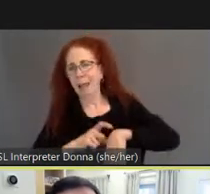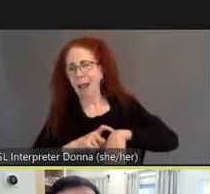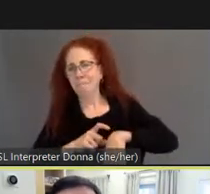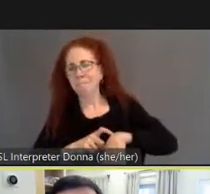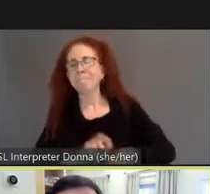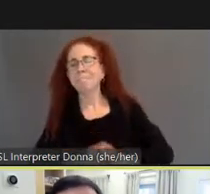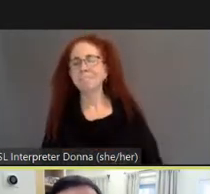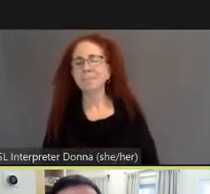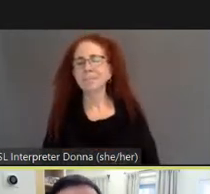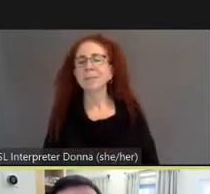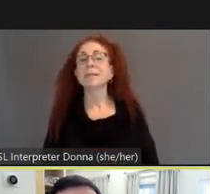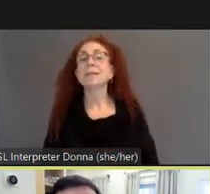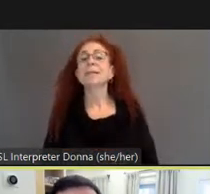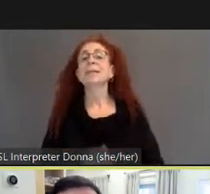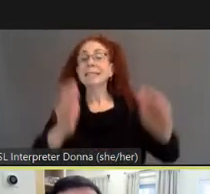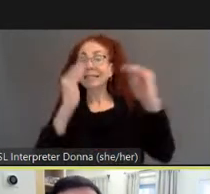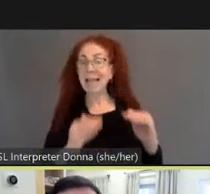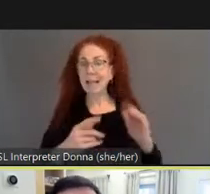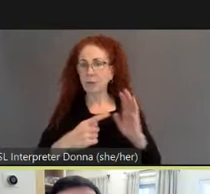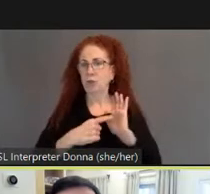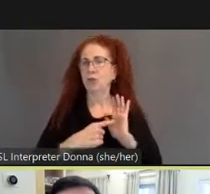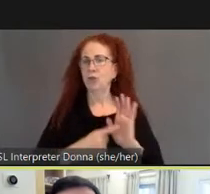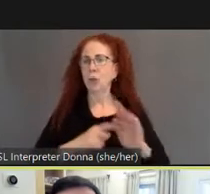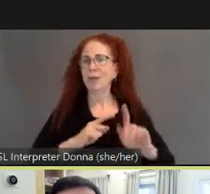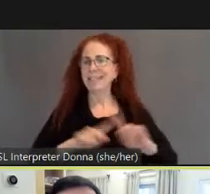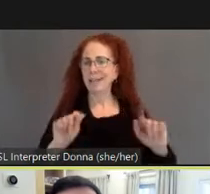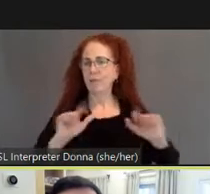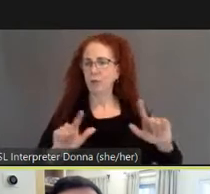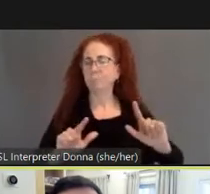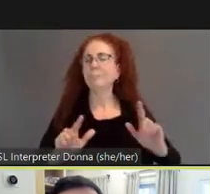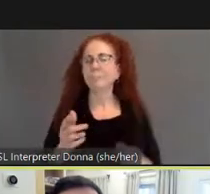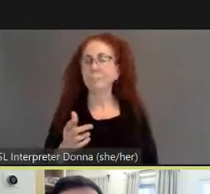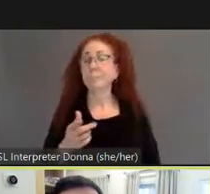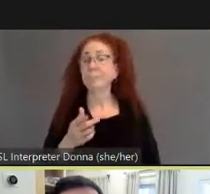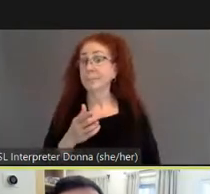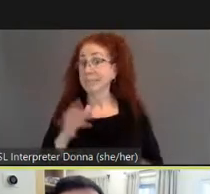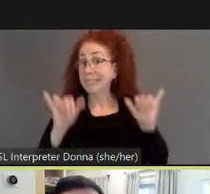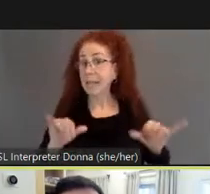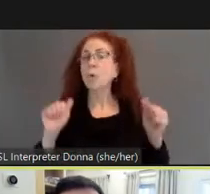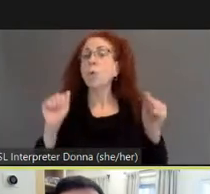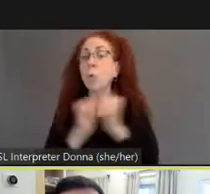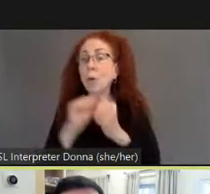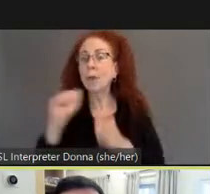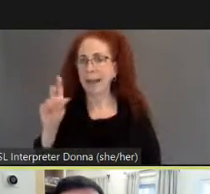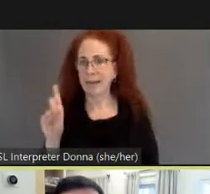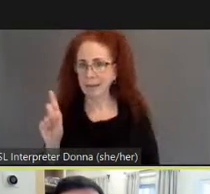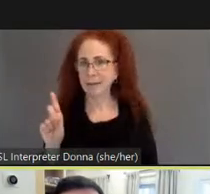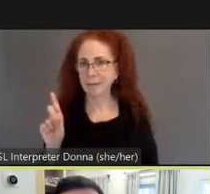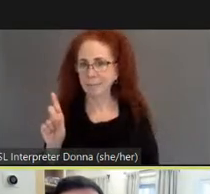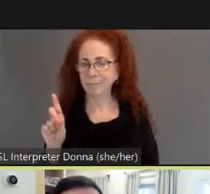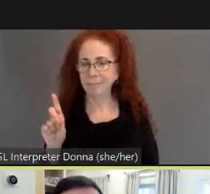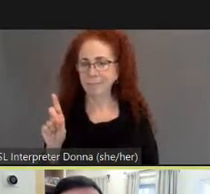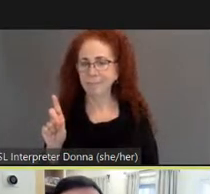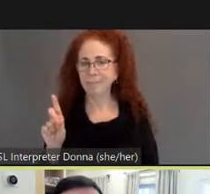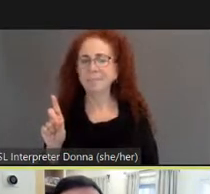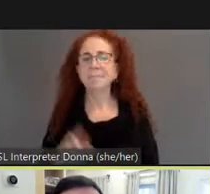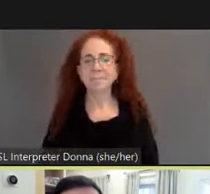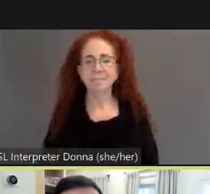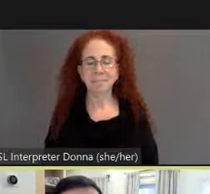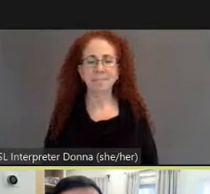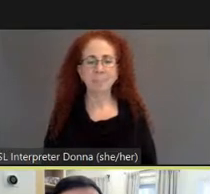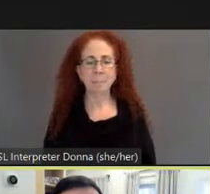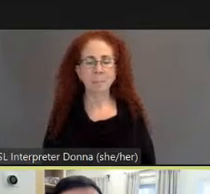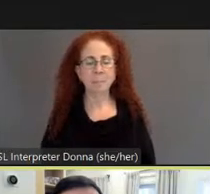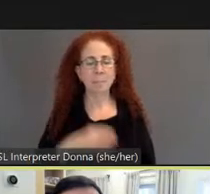to play for everyone now the audio described trailer of that same section we just listened to.